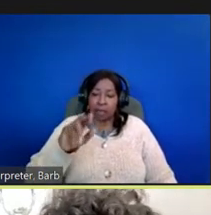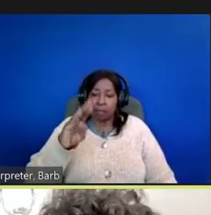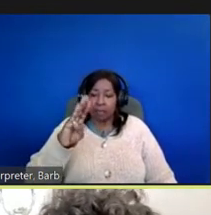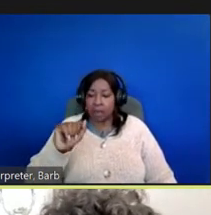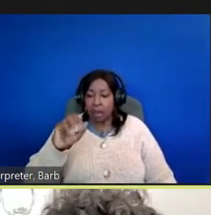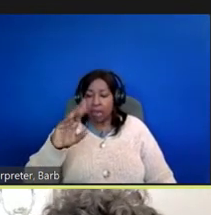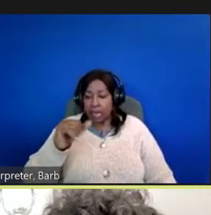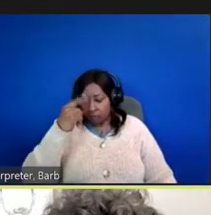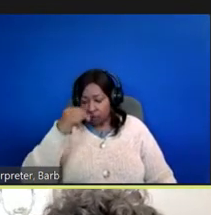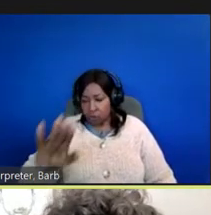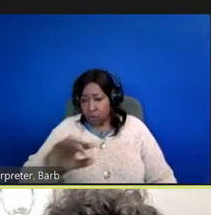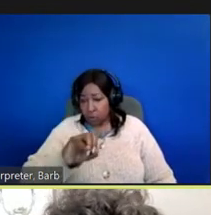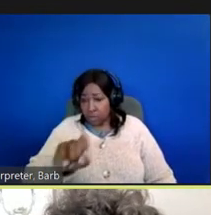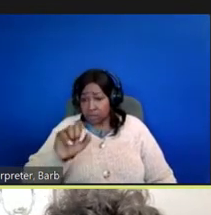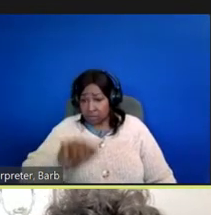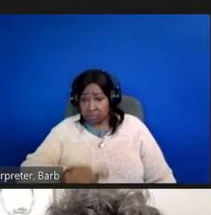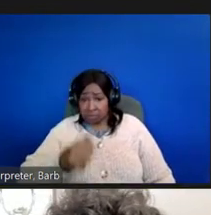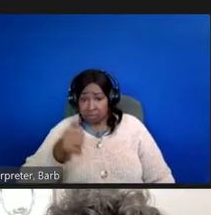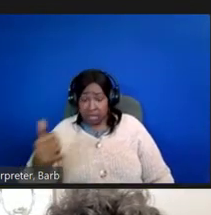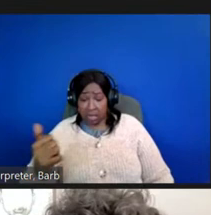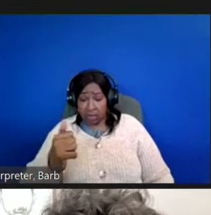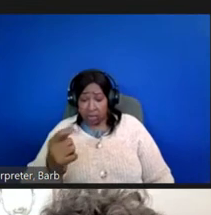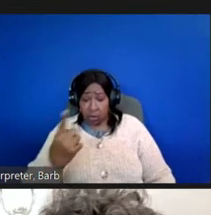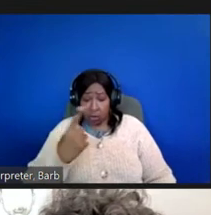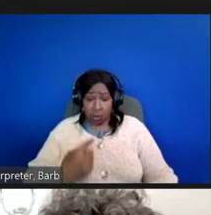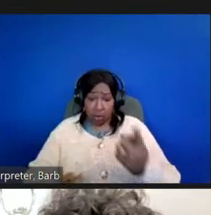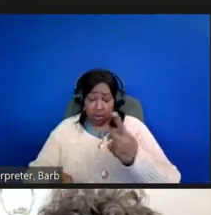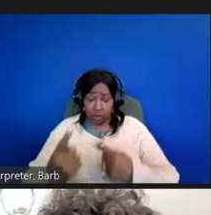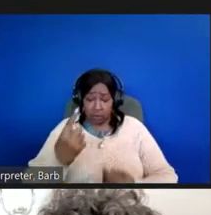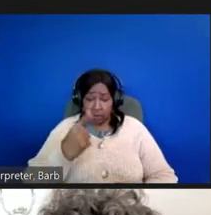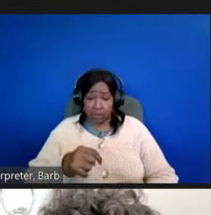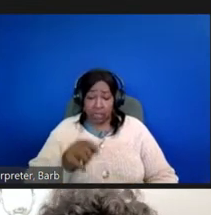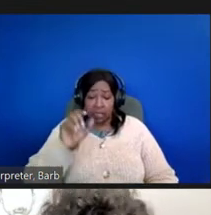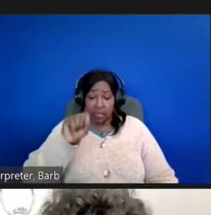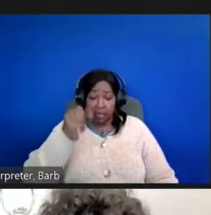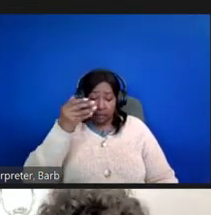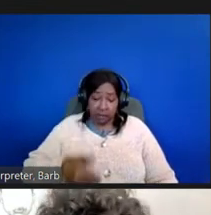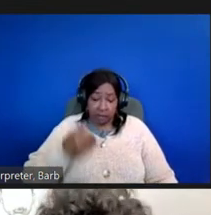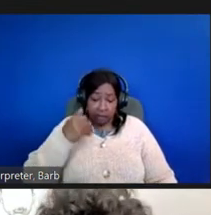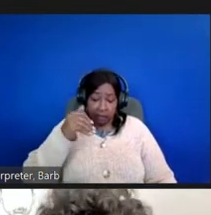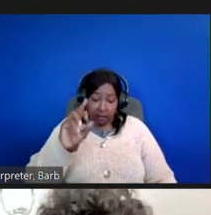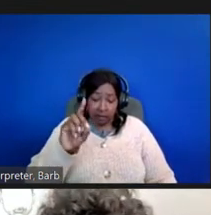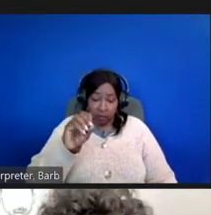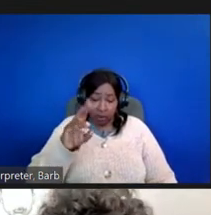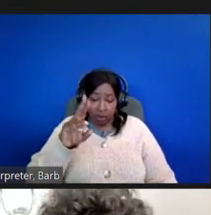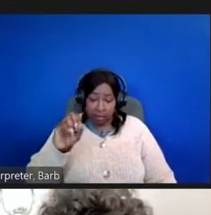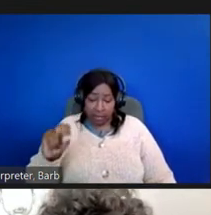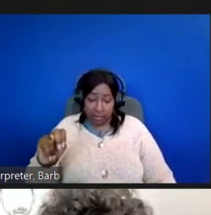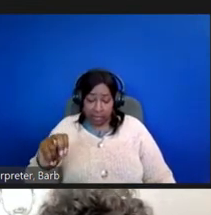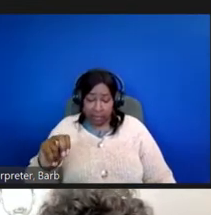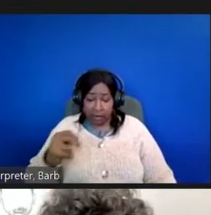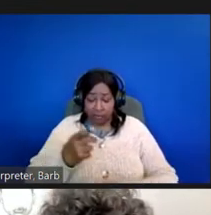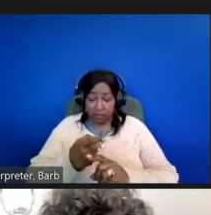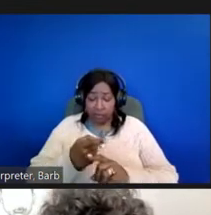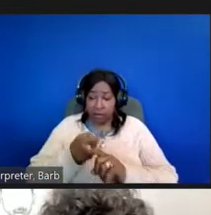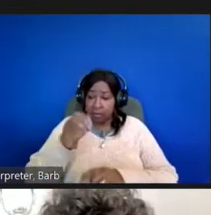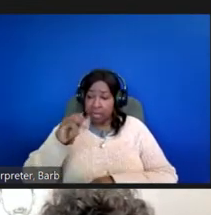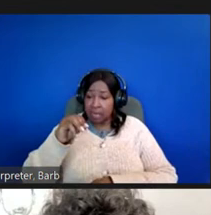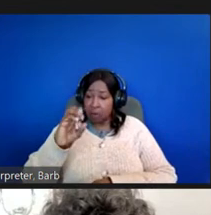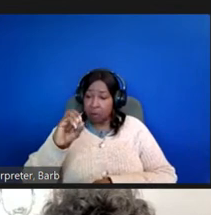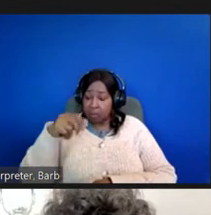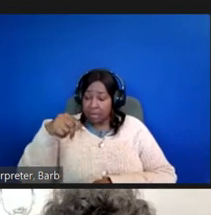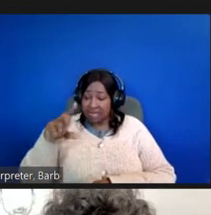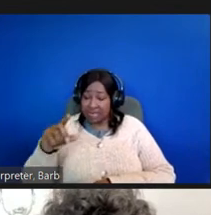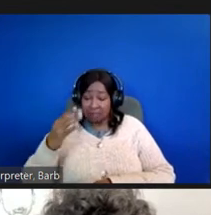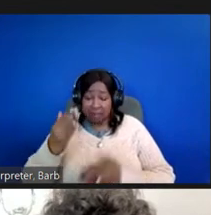there any other questions for Steve? Yes, this is Doreen from MOPD. This might be more